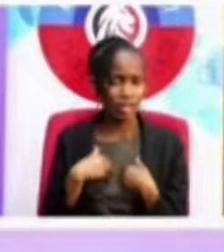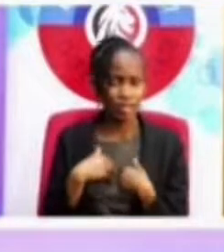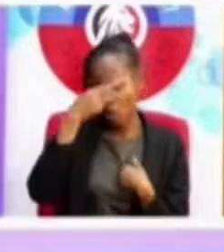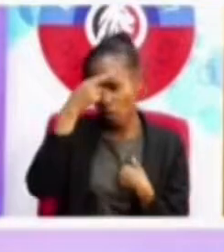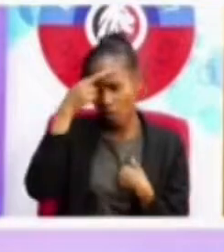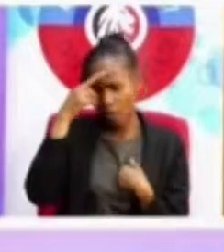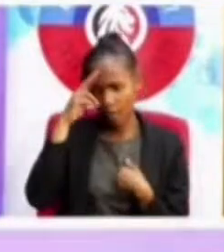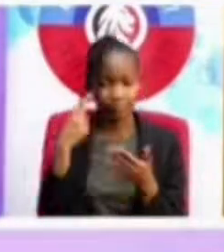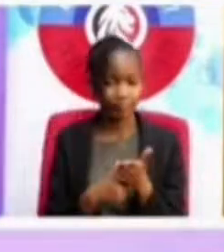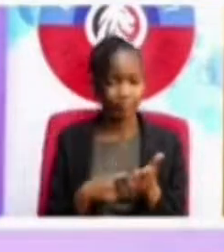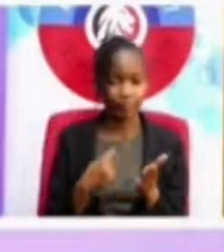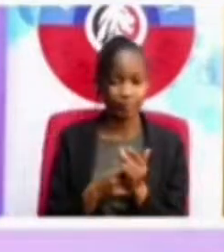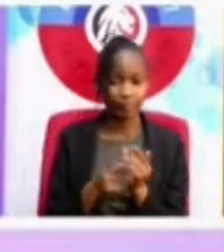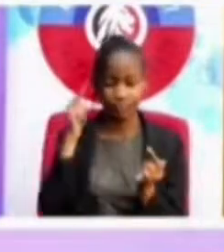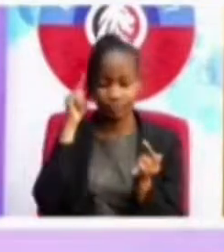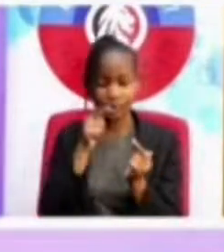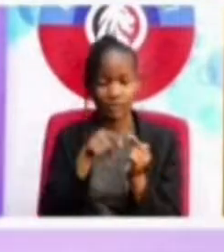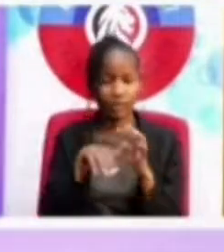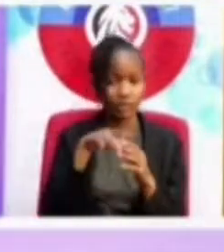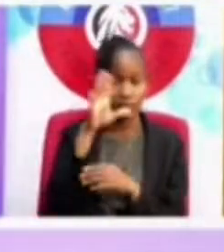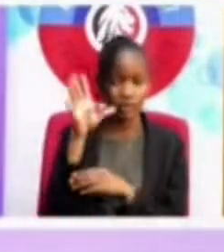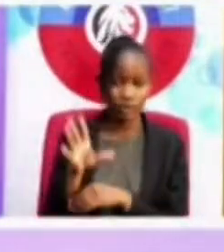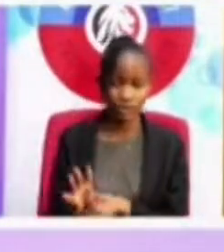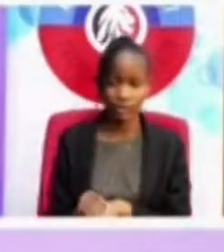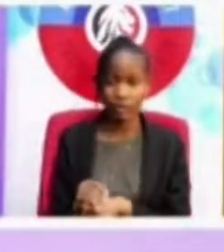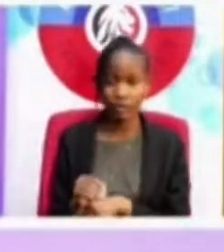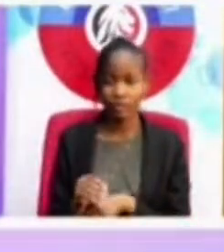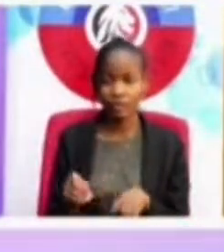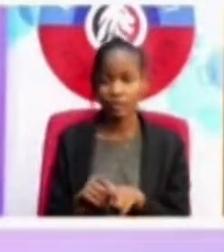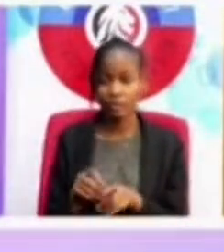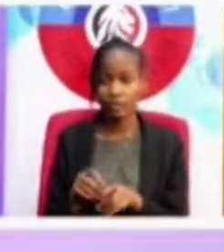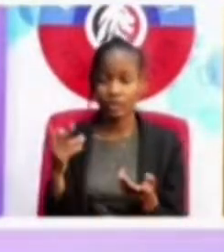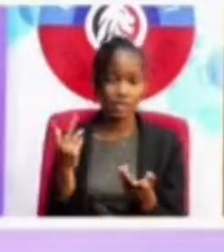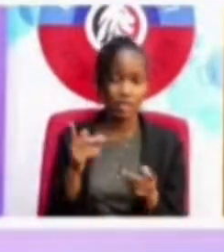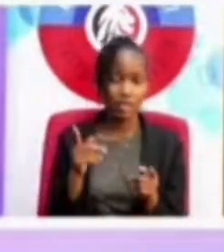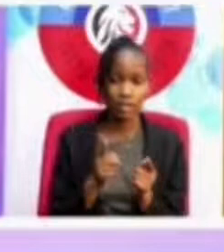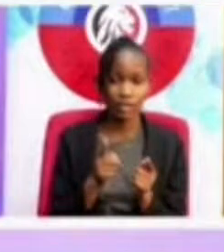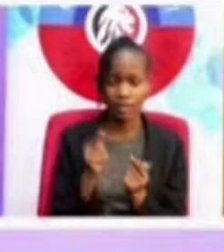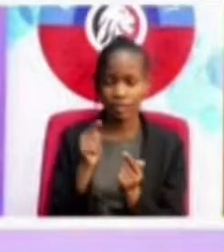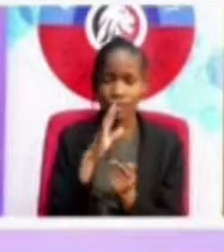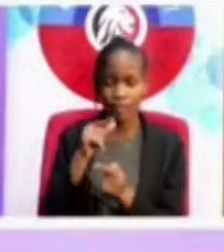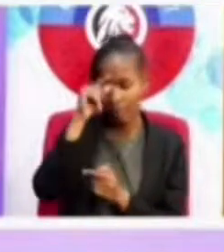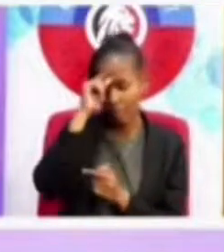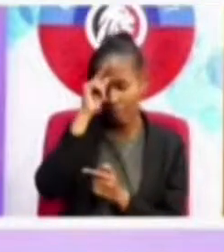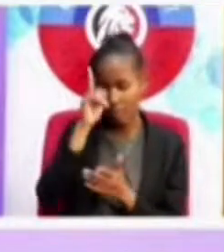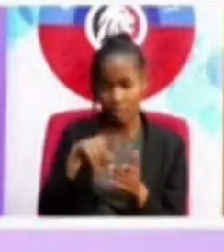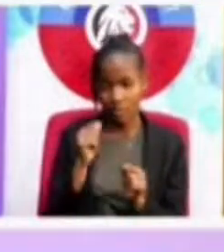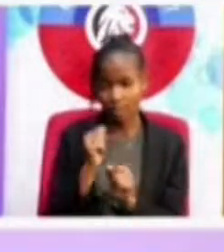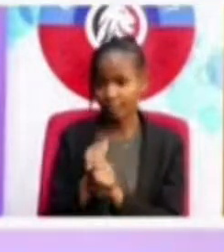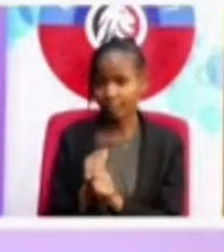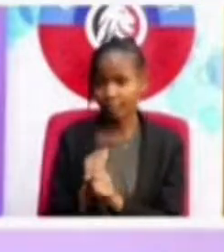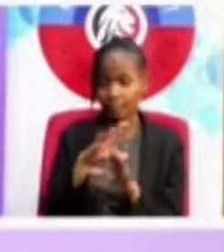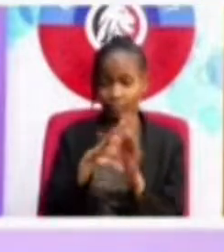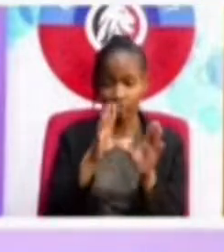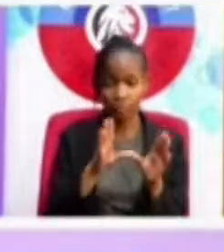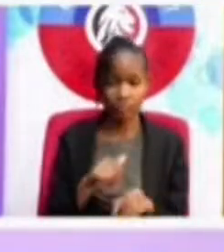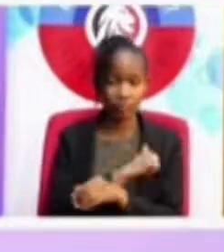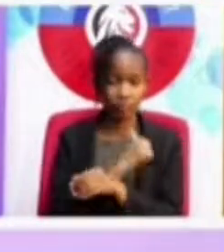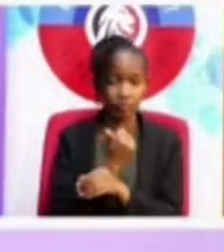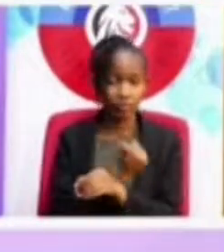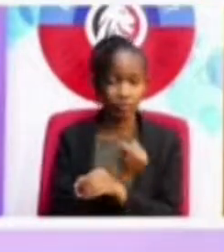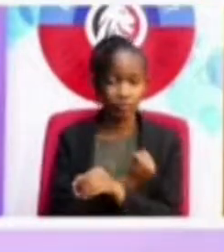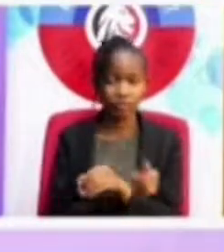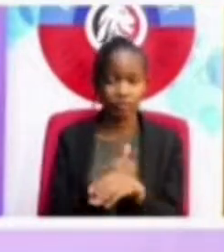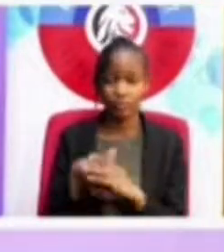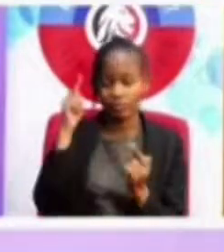in Africa vis-a-vis the targets set by government? And what is the role of revenue authorities in target